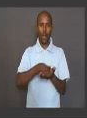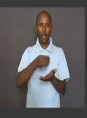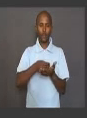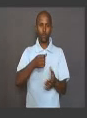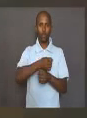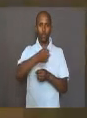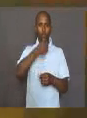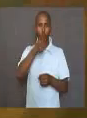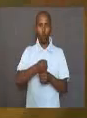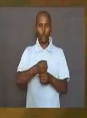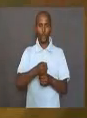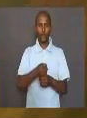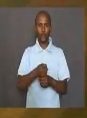coffee.